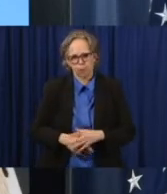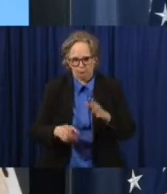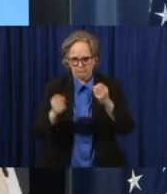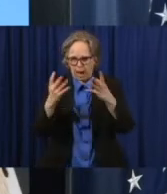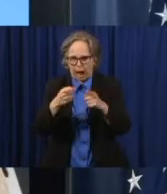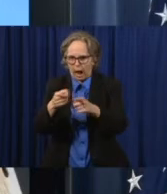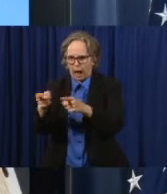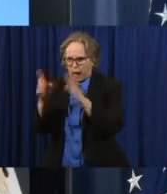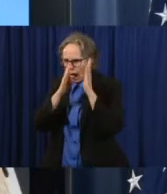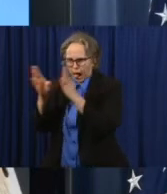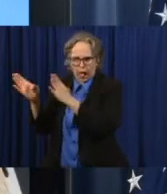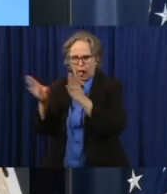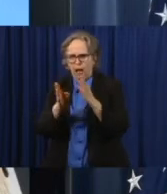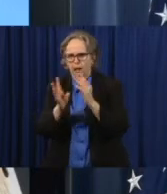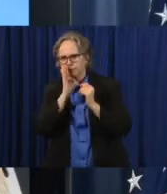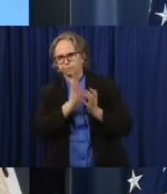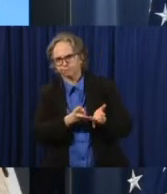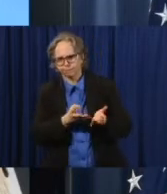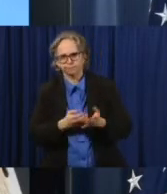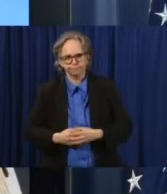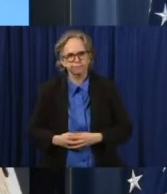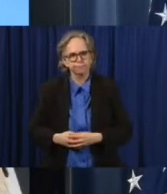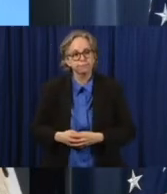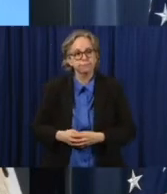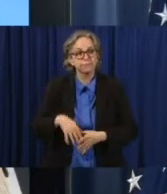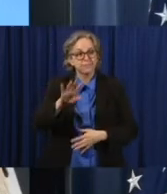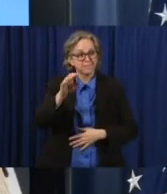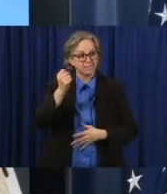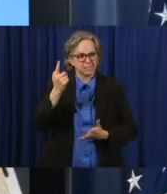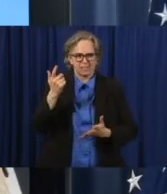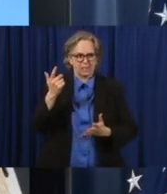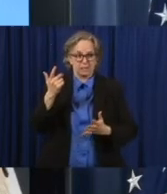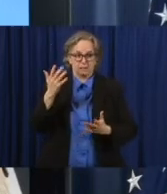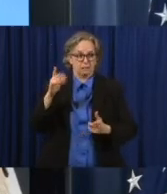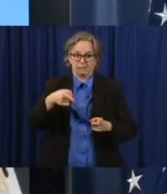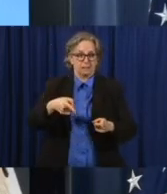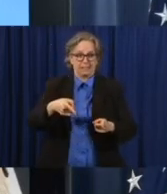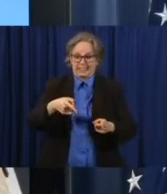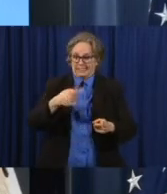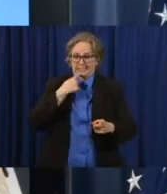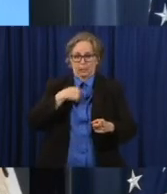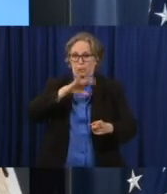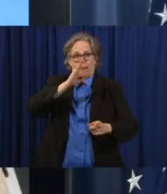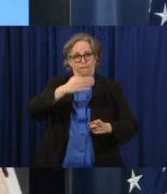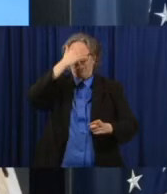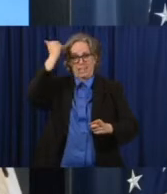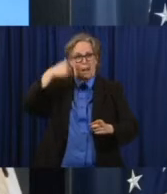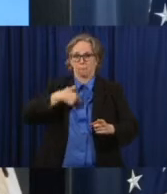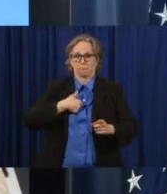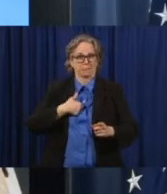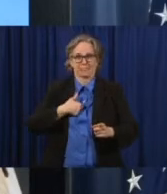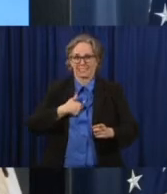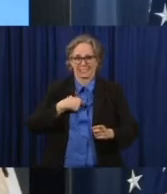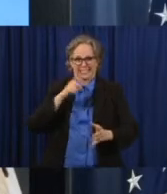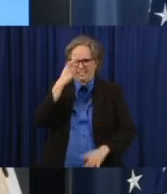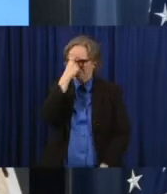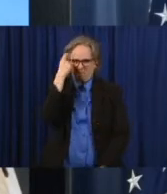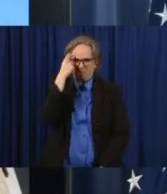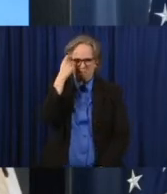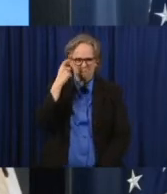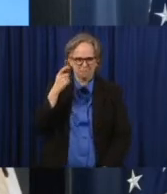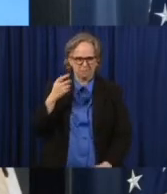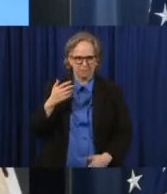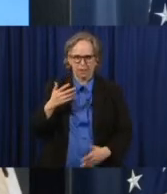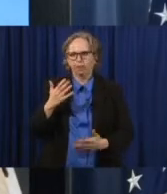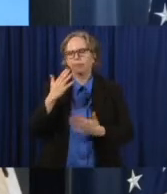that he will never forget me, and I'm grateful that he saved my life.